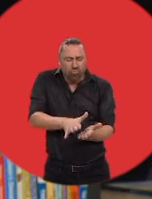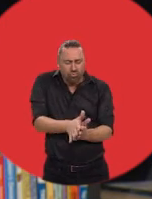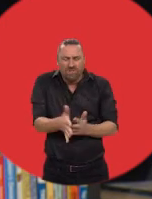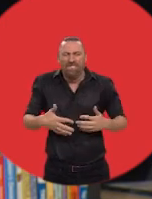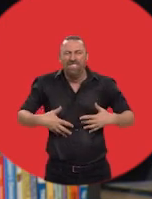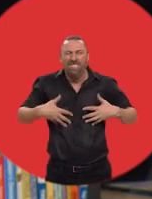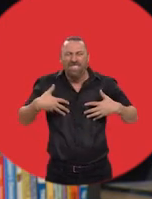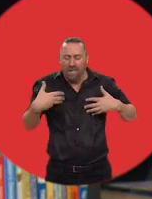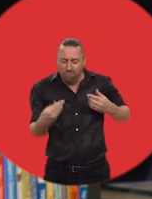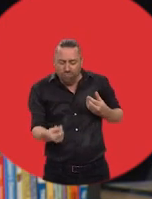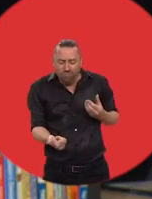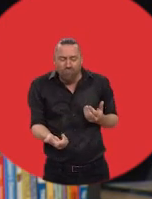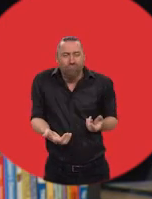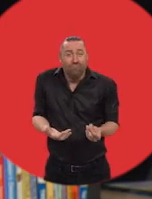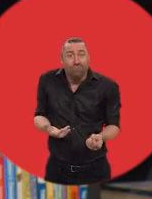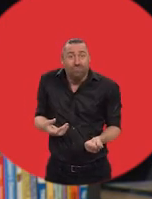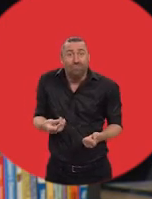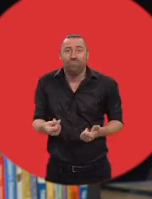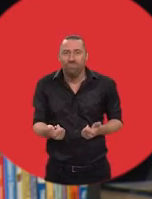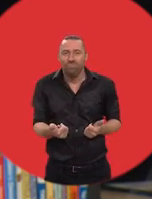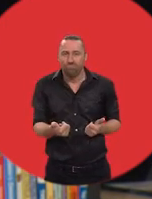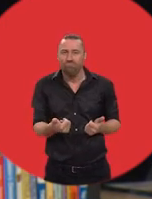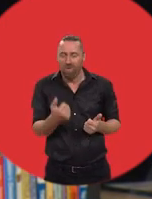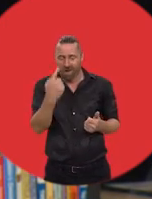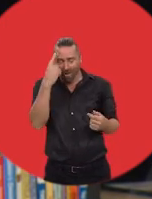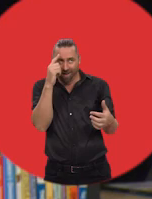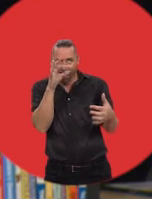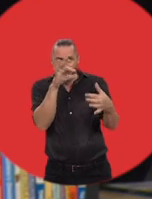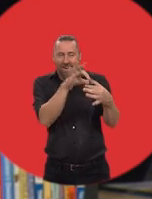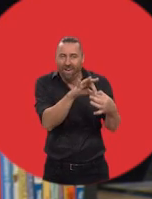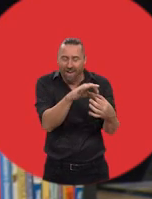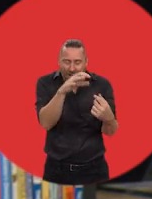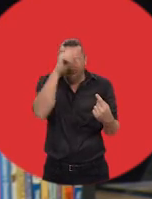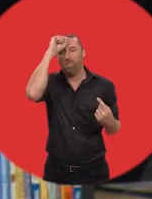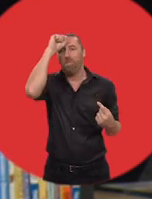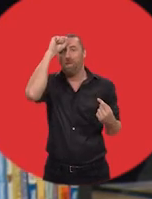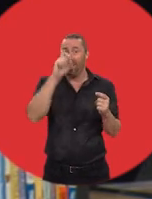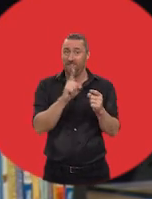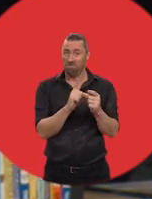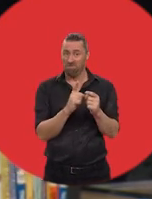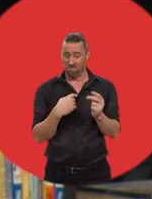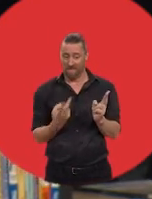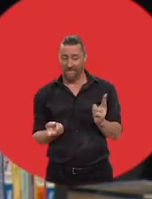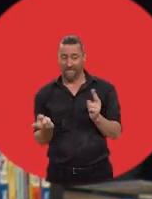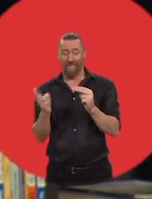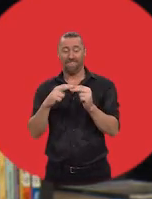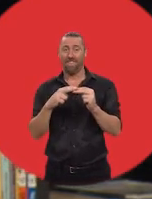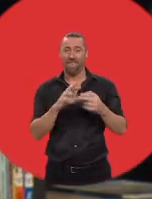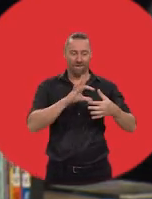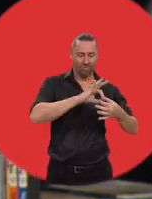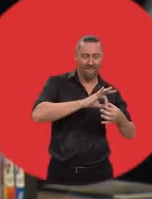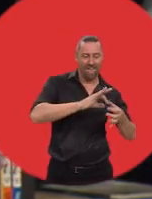the sand squealing between my toes. For that connection, I can add